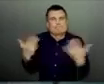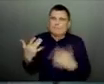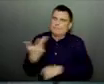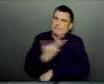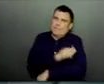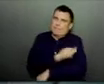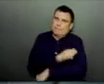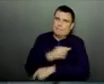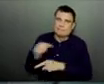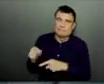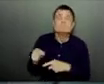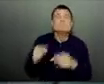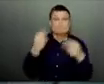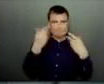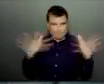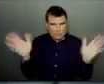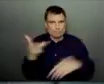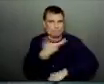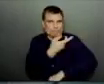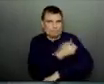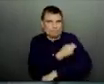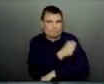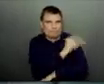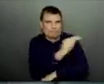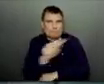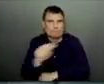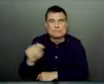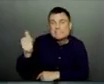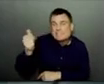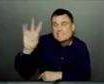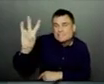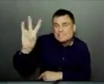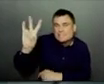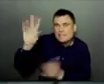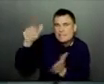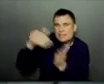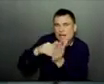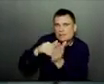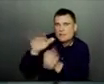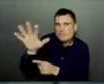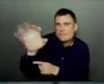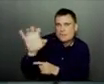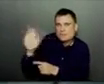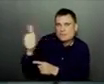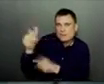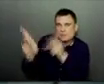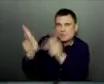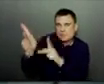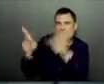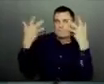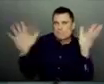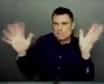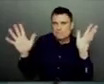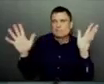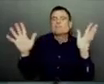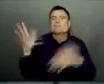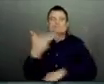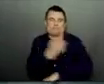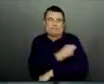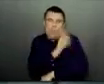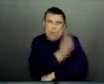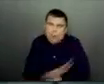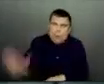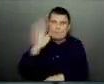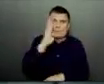for COVID-19 to 17,510 people across BC in every health authority and every health region.